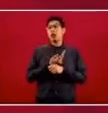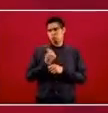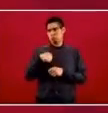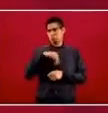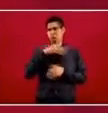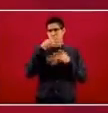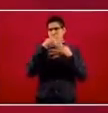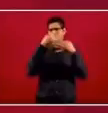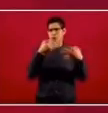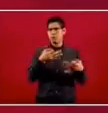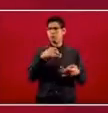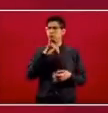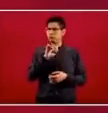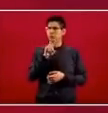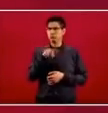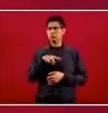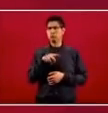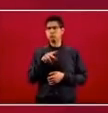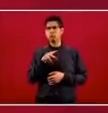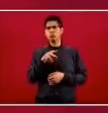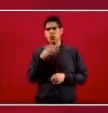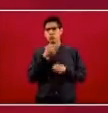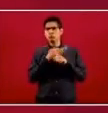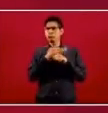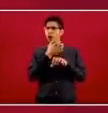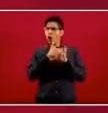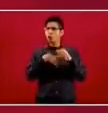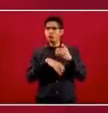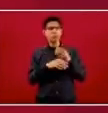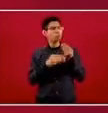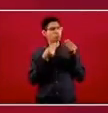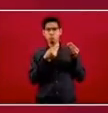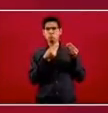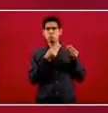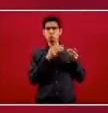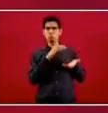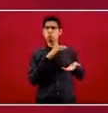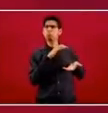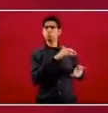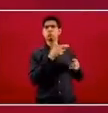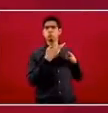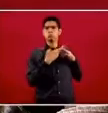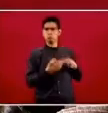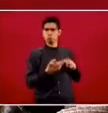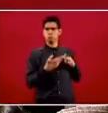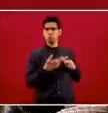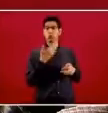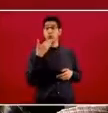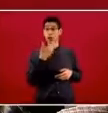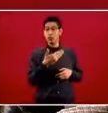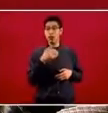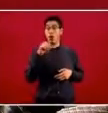will be updating all the different